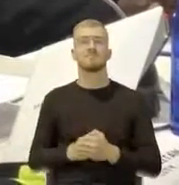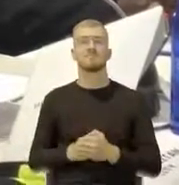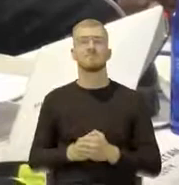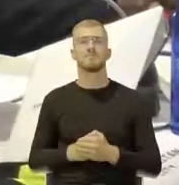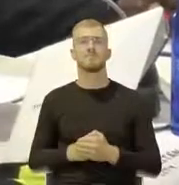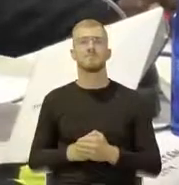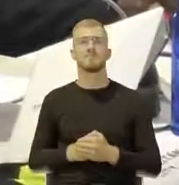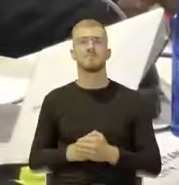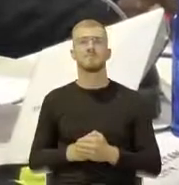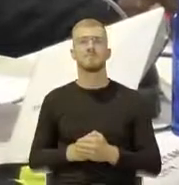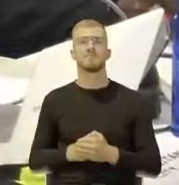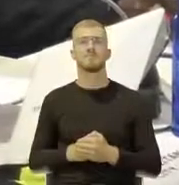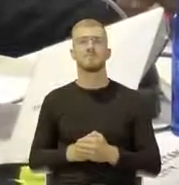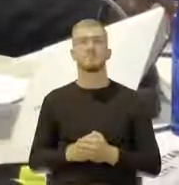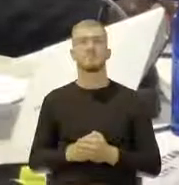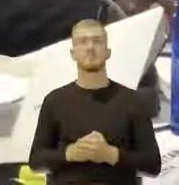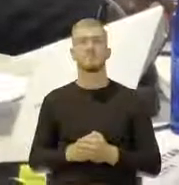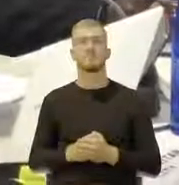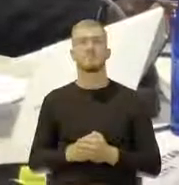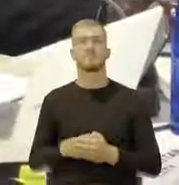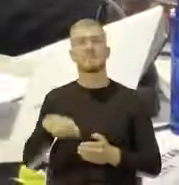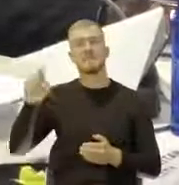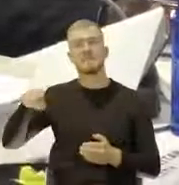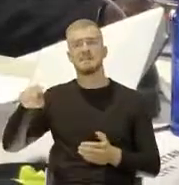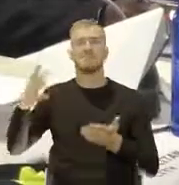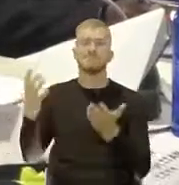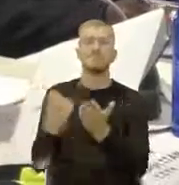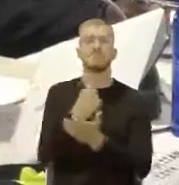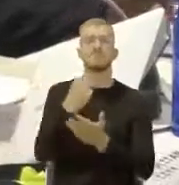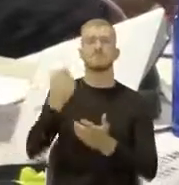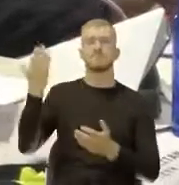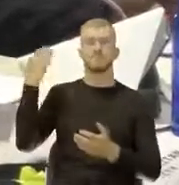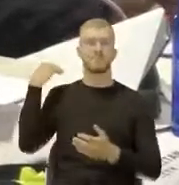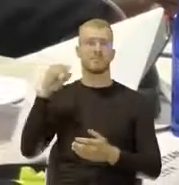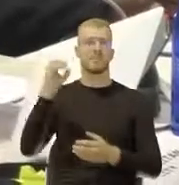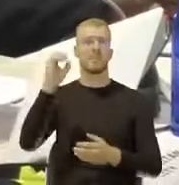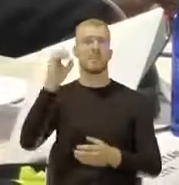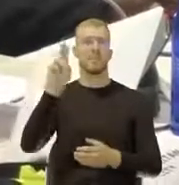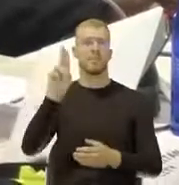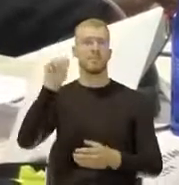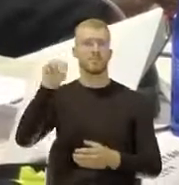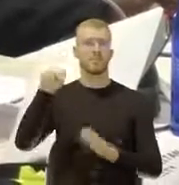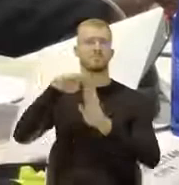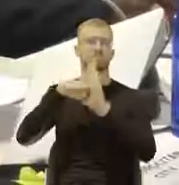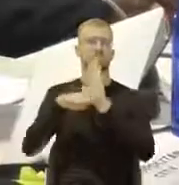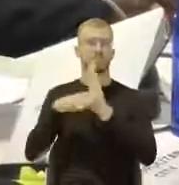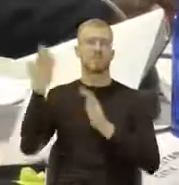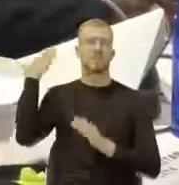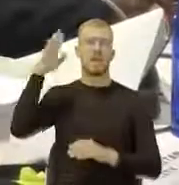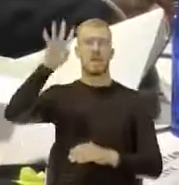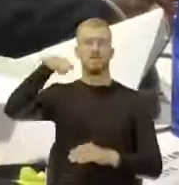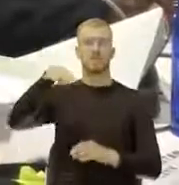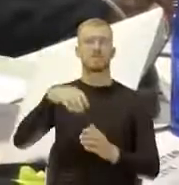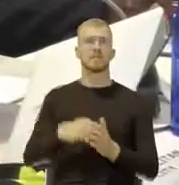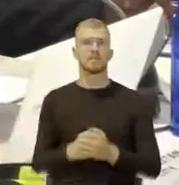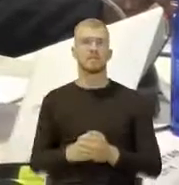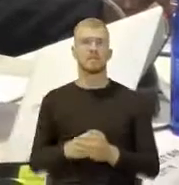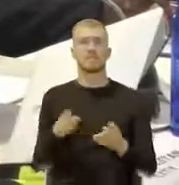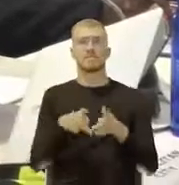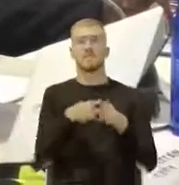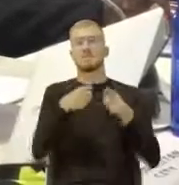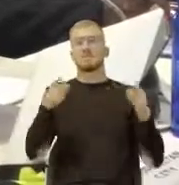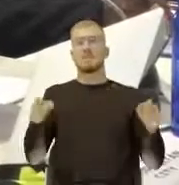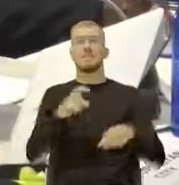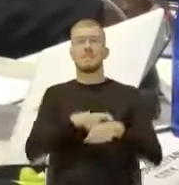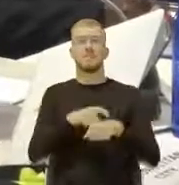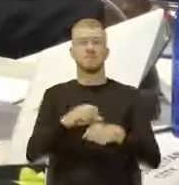that throughout the worst of the pandemic, it has been local and regional governments,